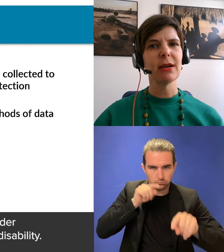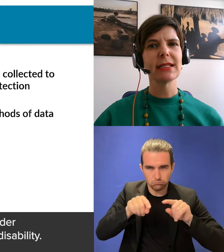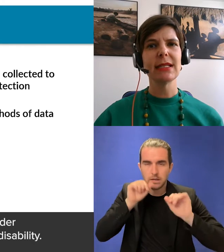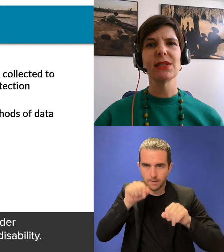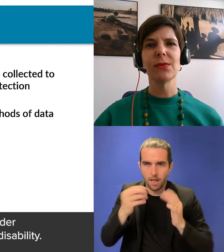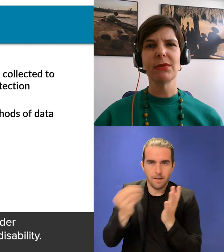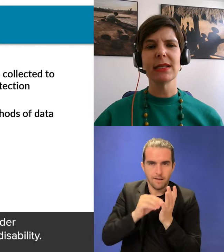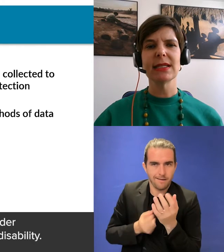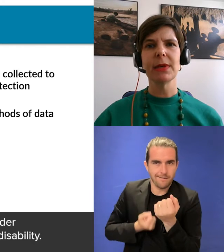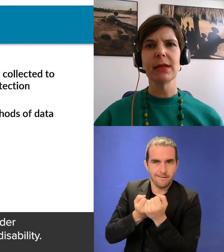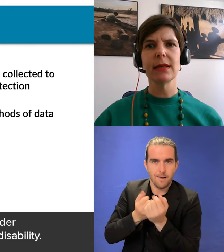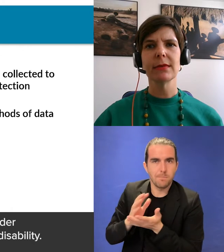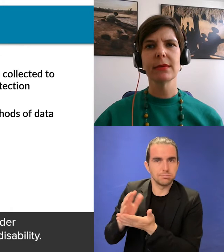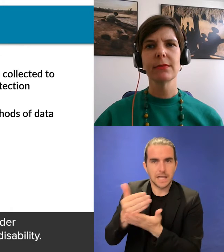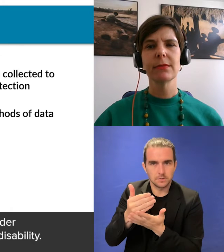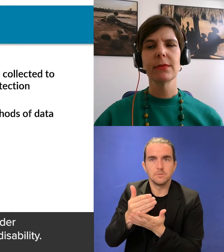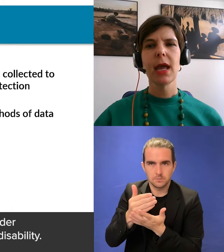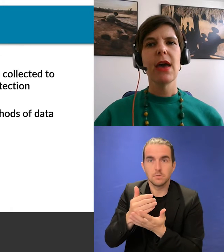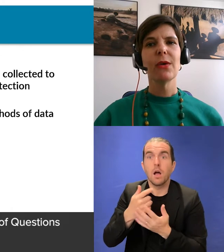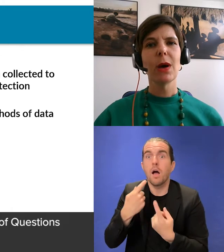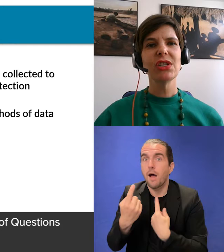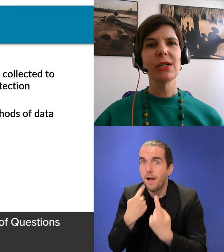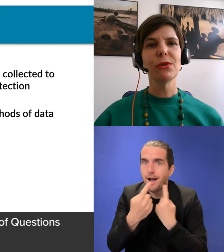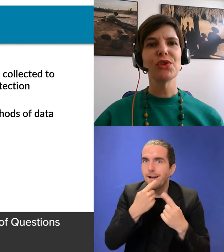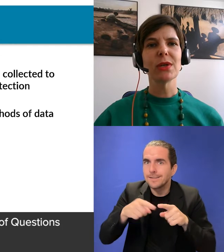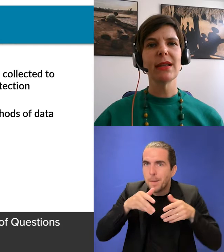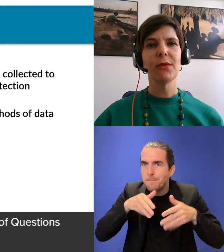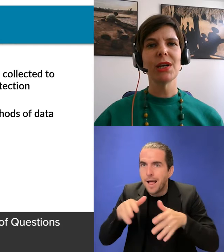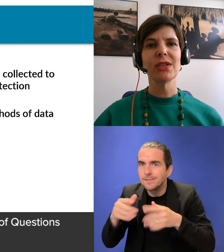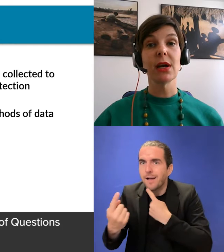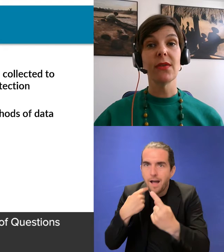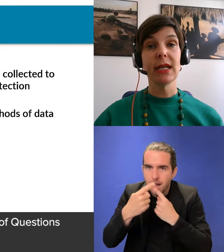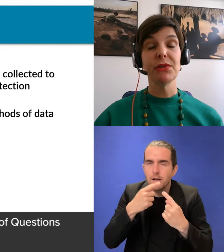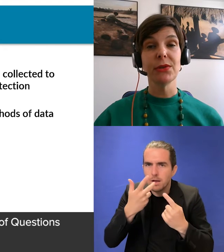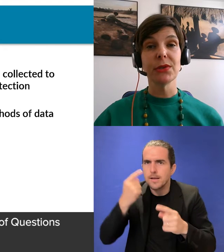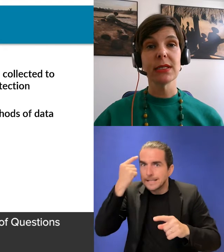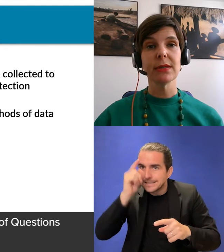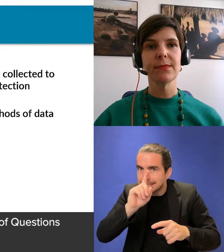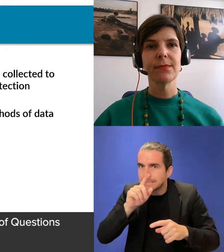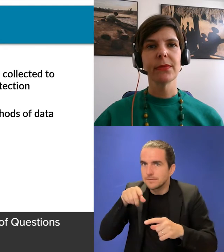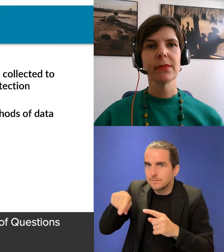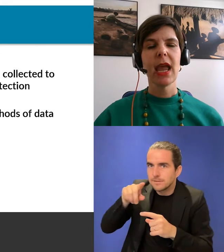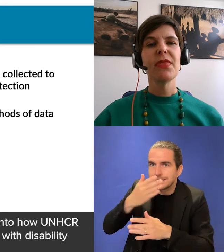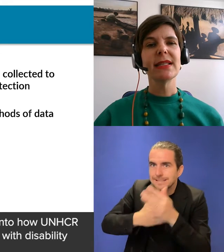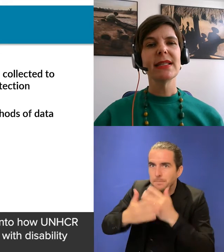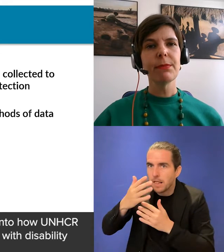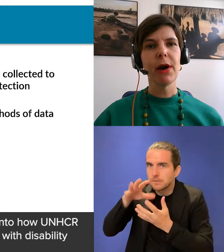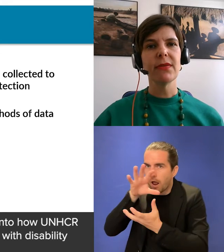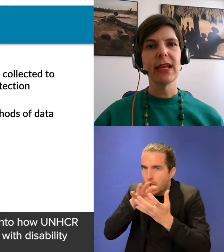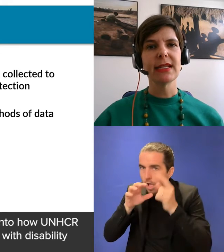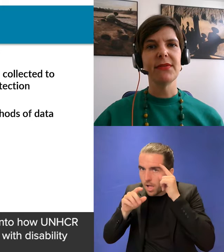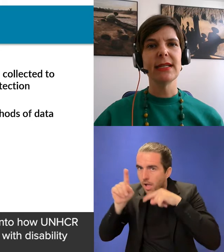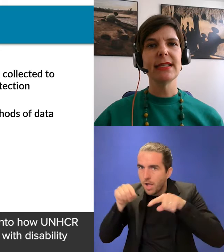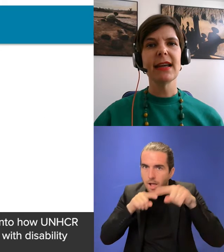consider the complexities surrounding disability. The Washington Group short set of questions are then introduced. The